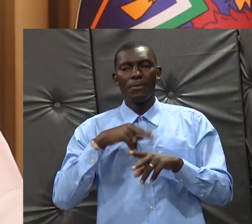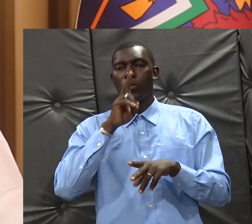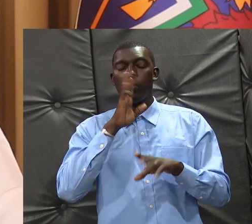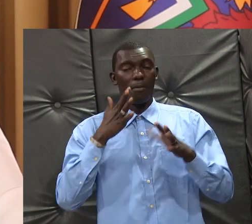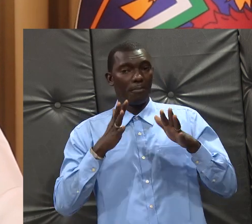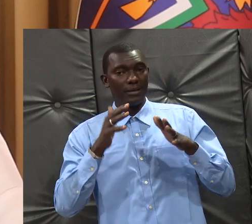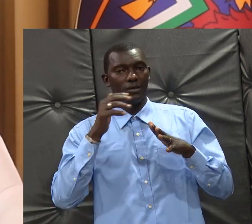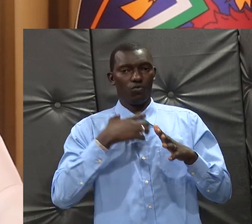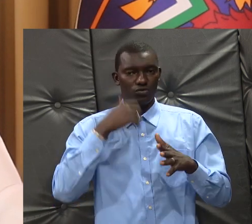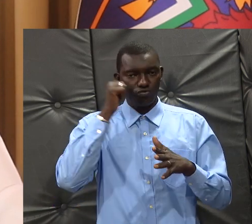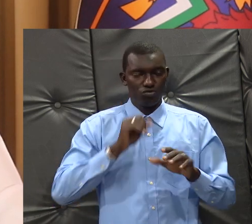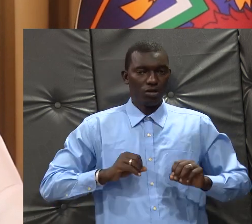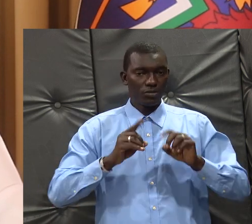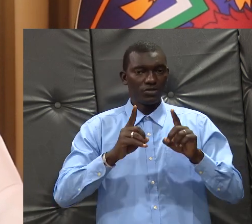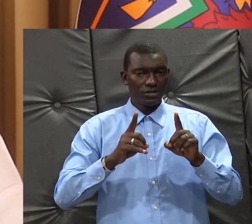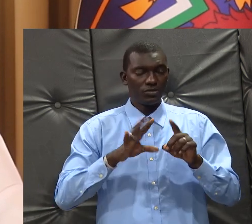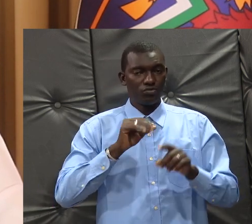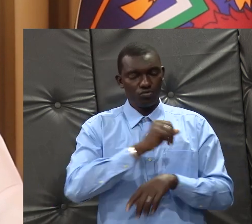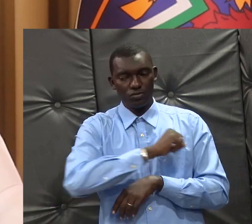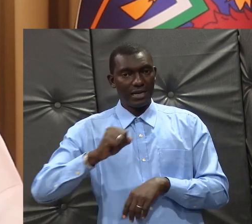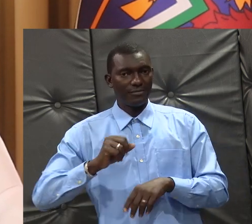everyone's responsibility.